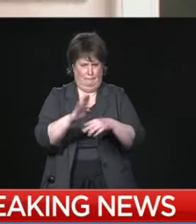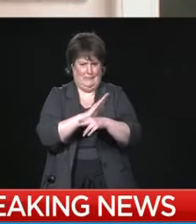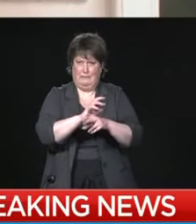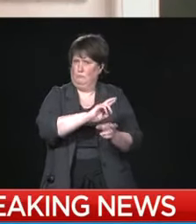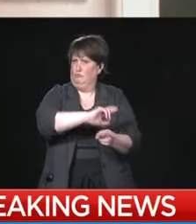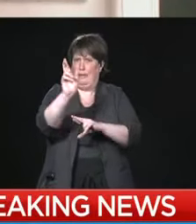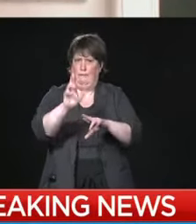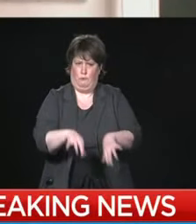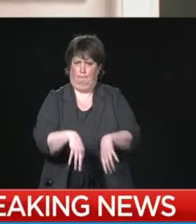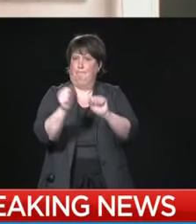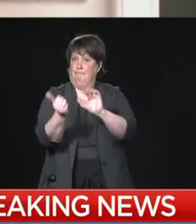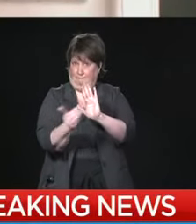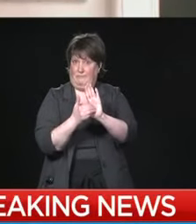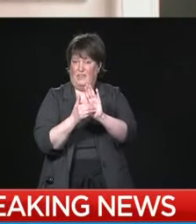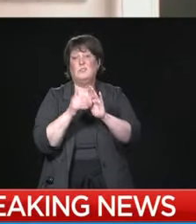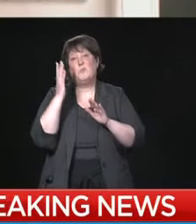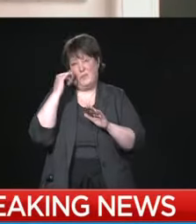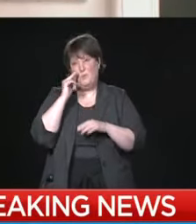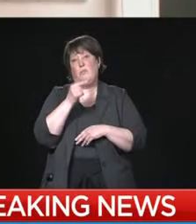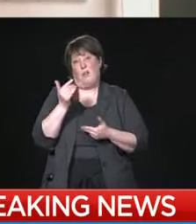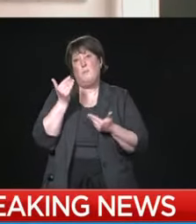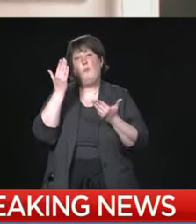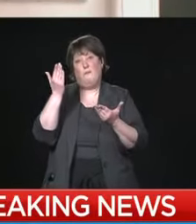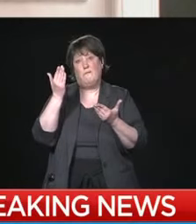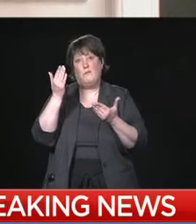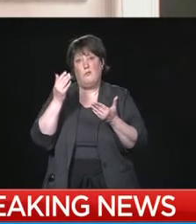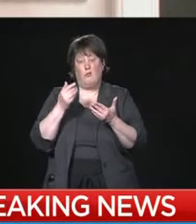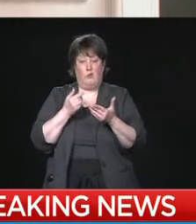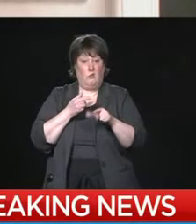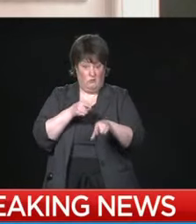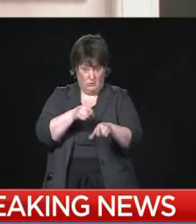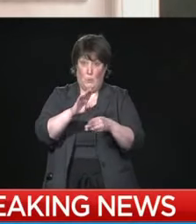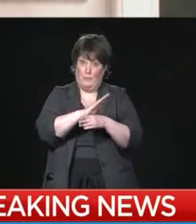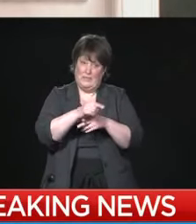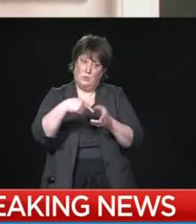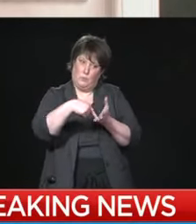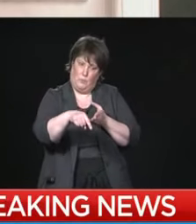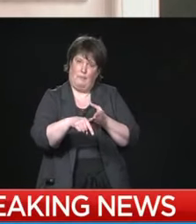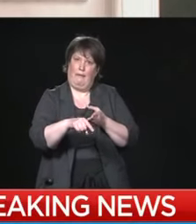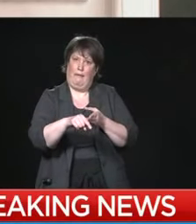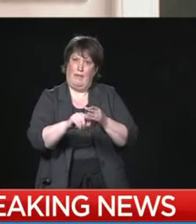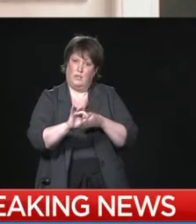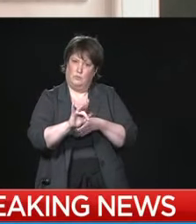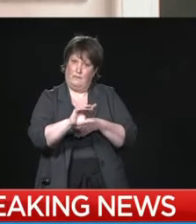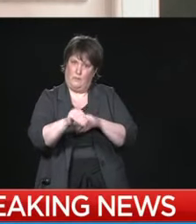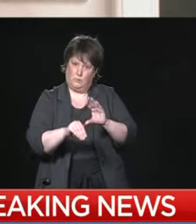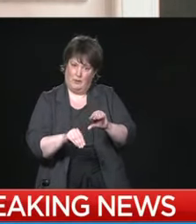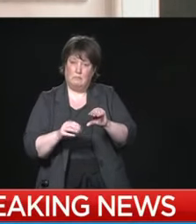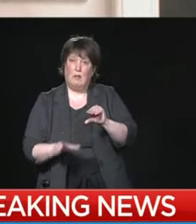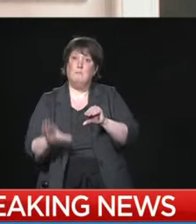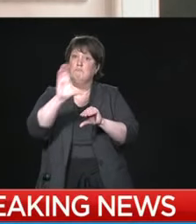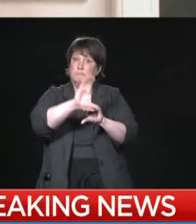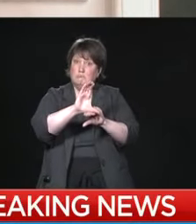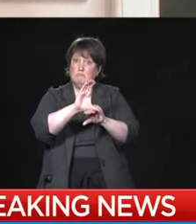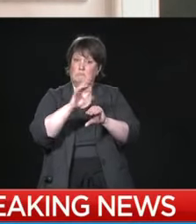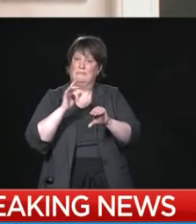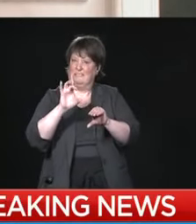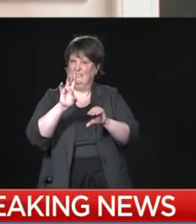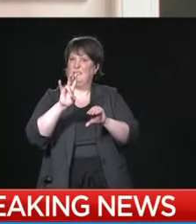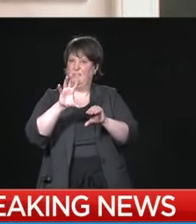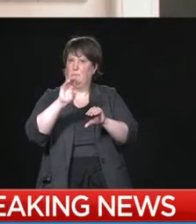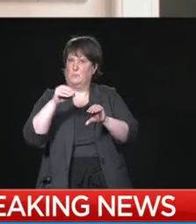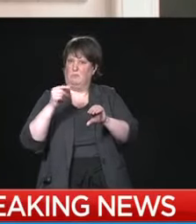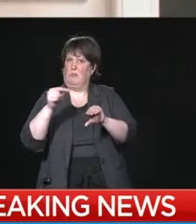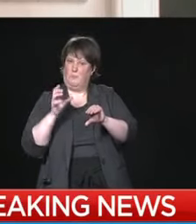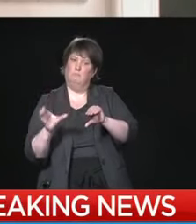is a 75% wage subsidy to companies large and small, nonprofit sector and charitable sector